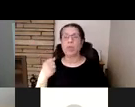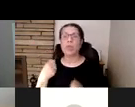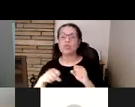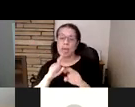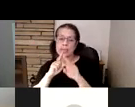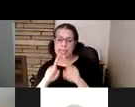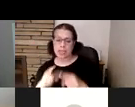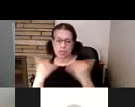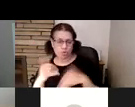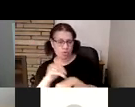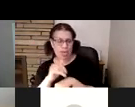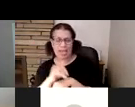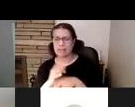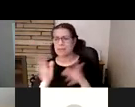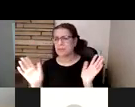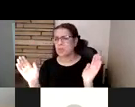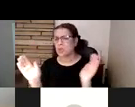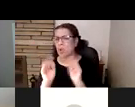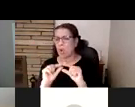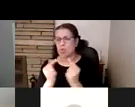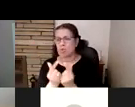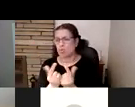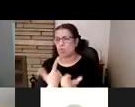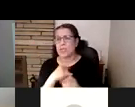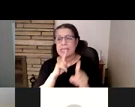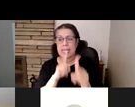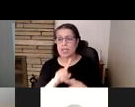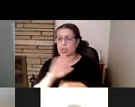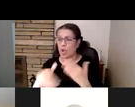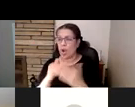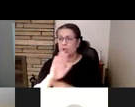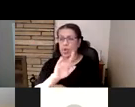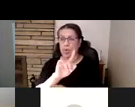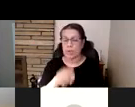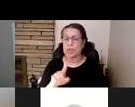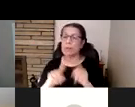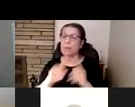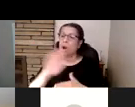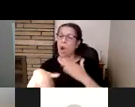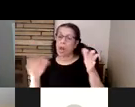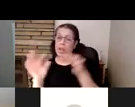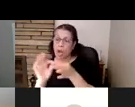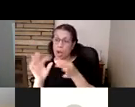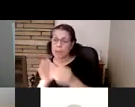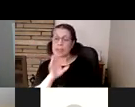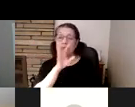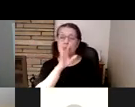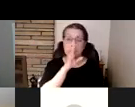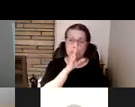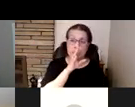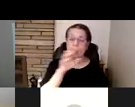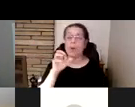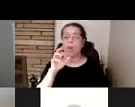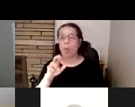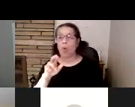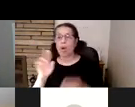people here tonight, so I'm sure we'll be able to. But please know that all comments, whether spoken out loud or put